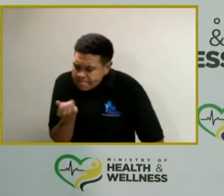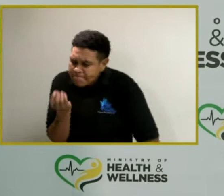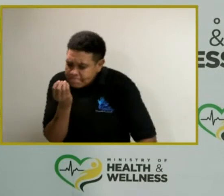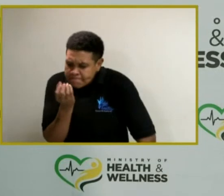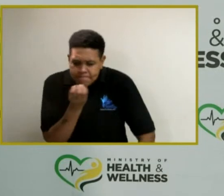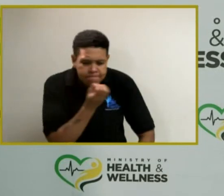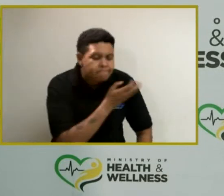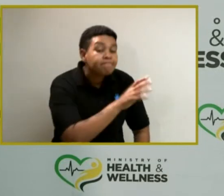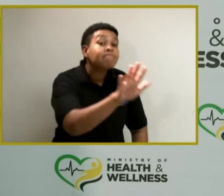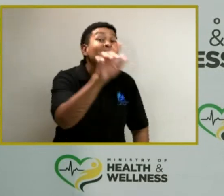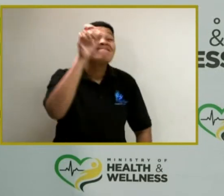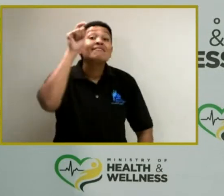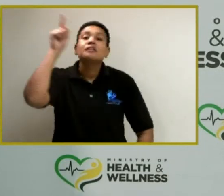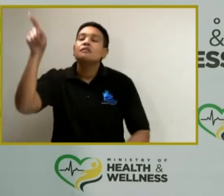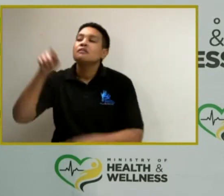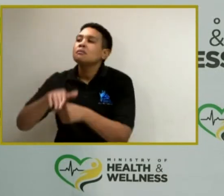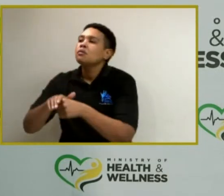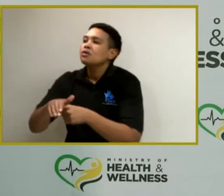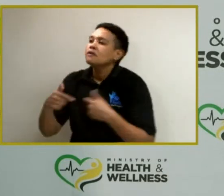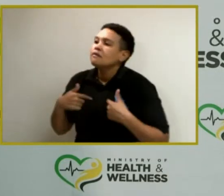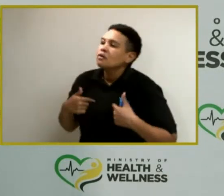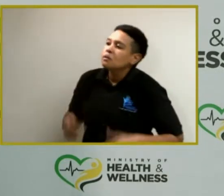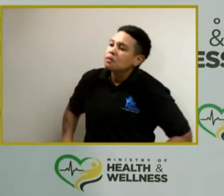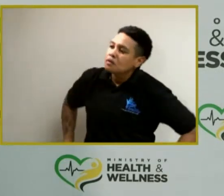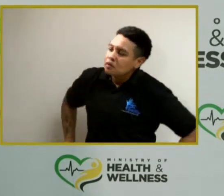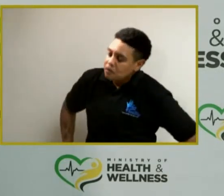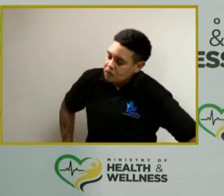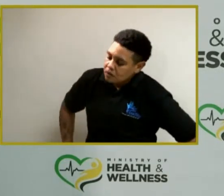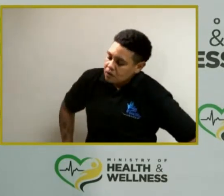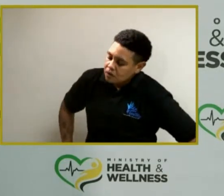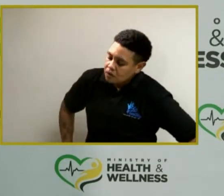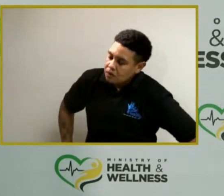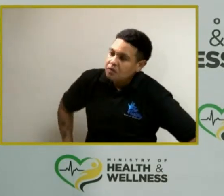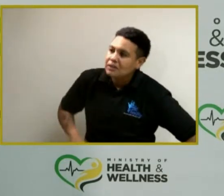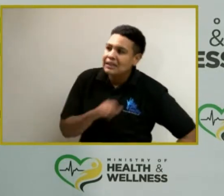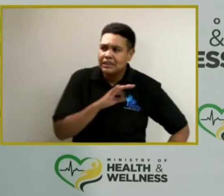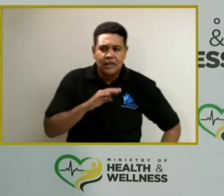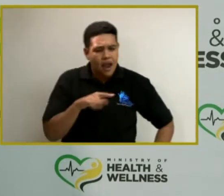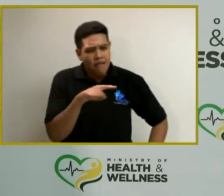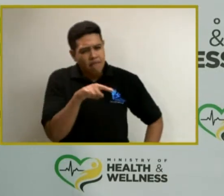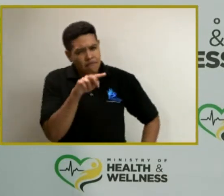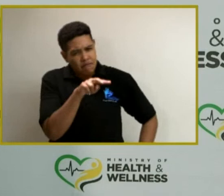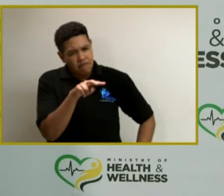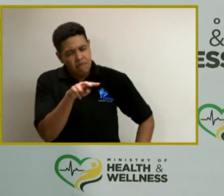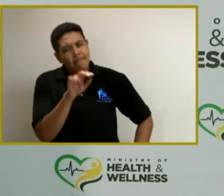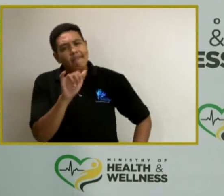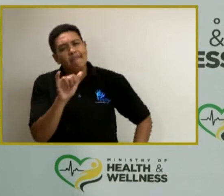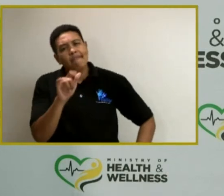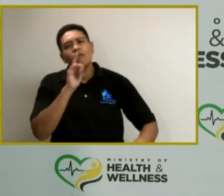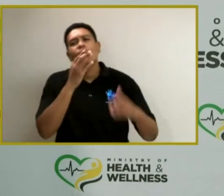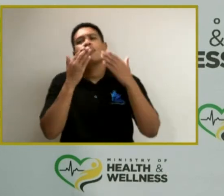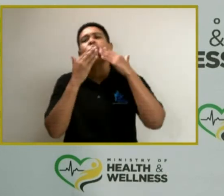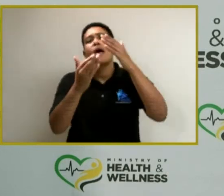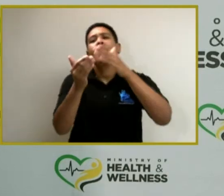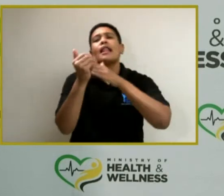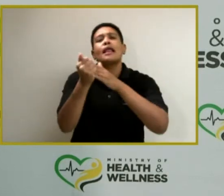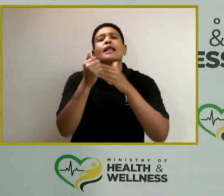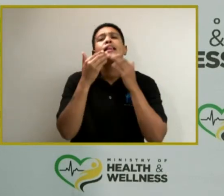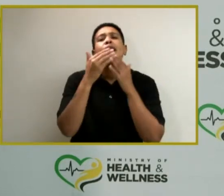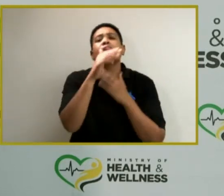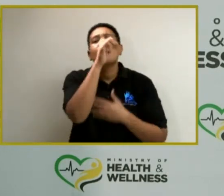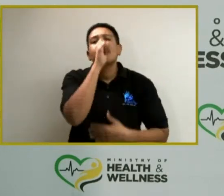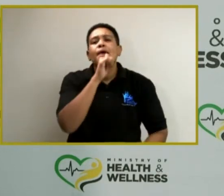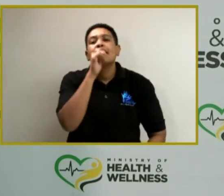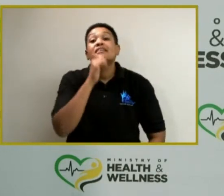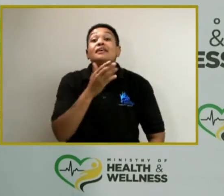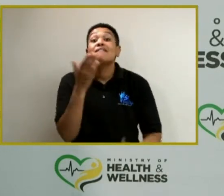that the pressure is on and it is having an impact. I want to just thank them for their leadership, for their patience, for the fact